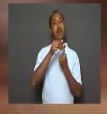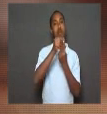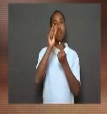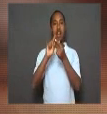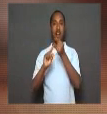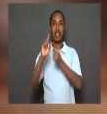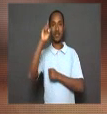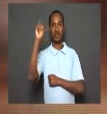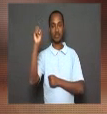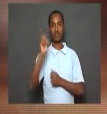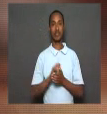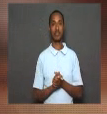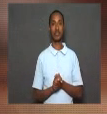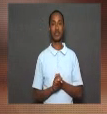nonpolar?